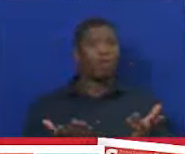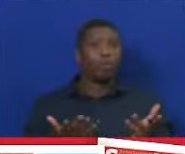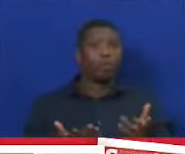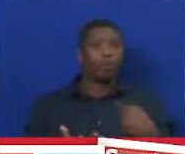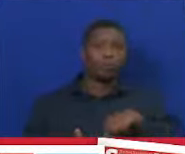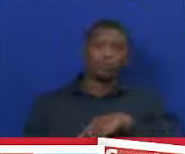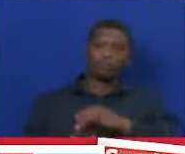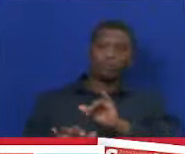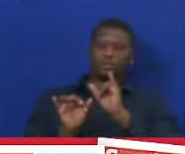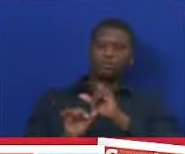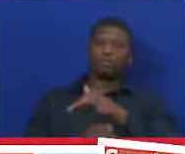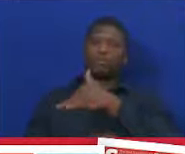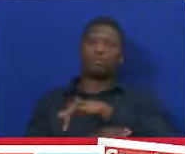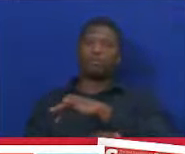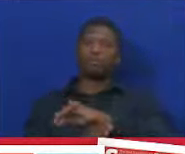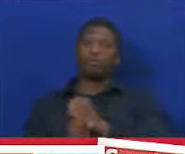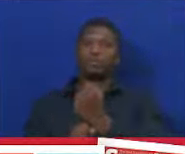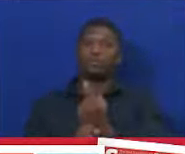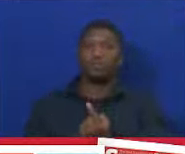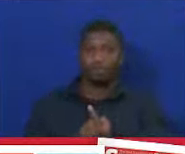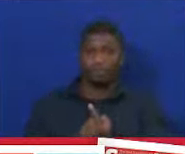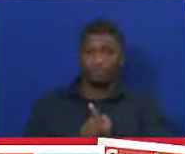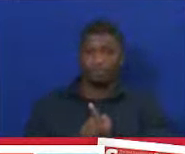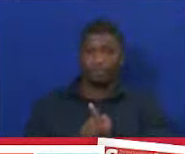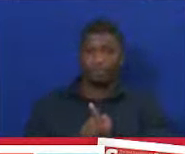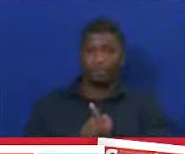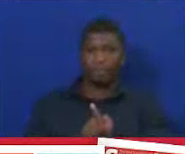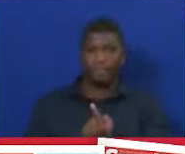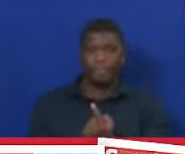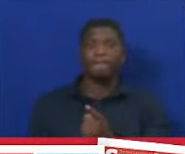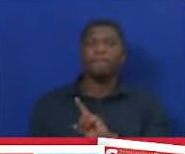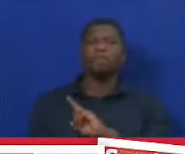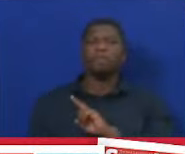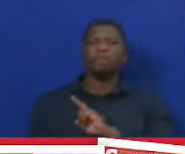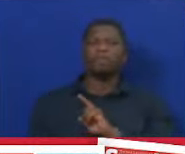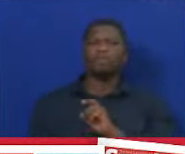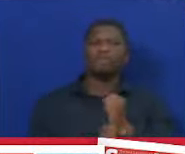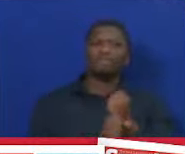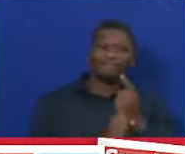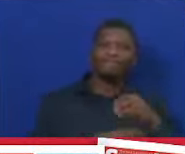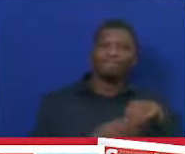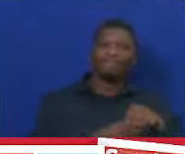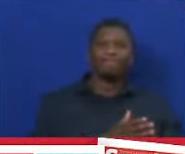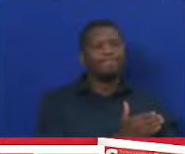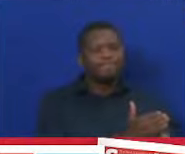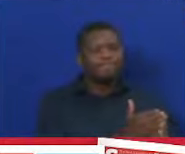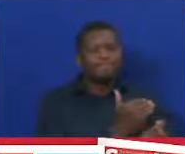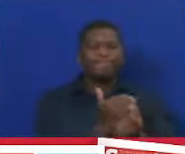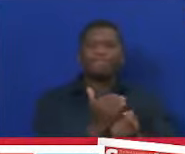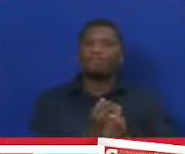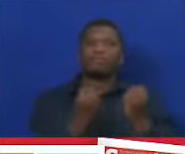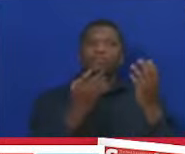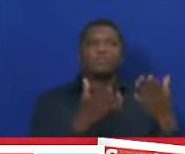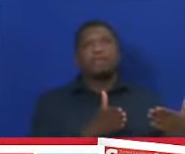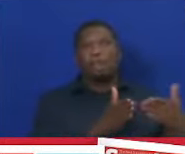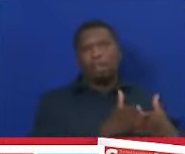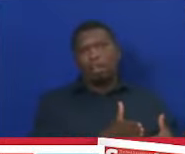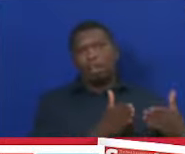as the obstructions were mainly from Gauteng. So